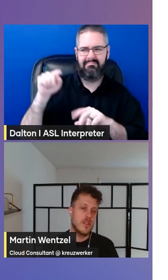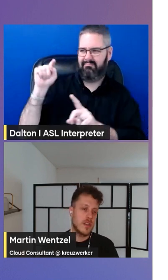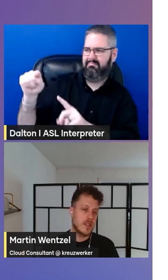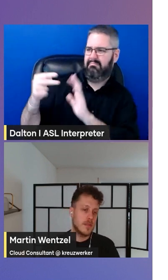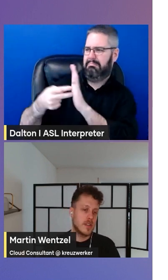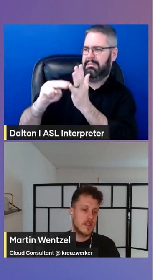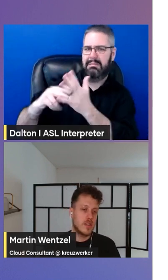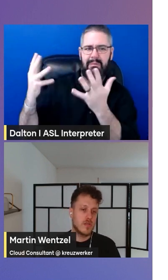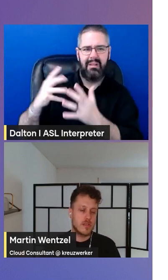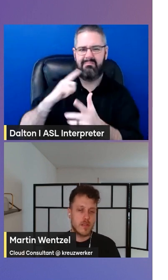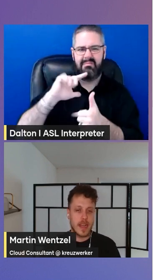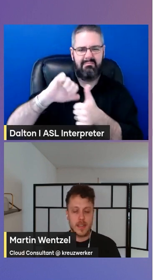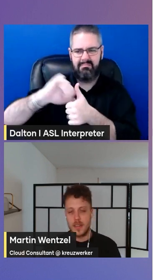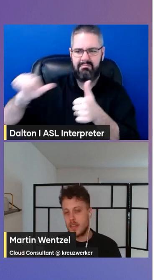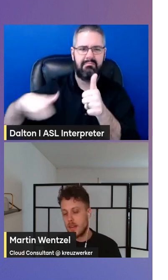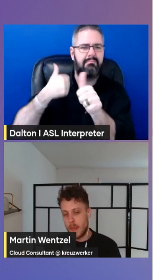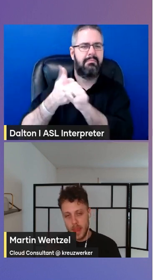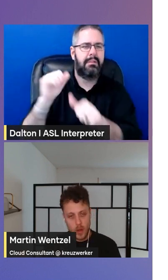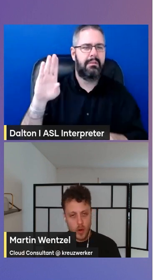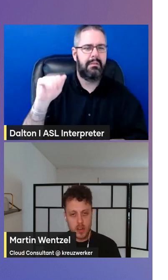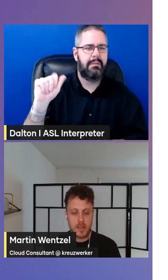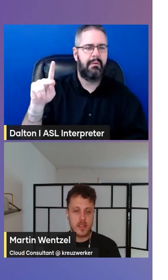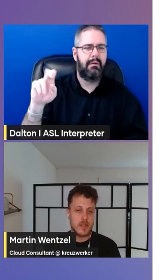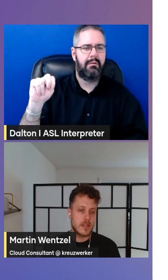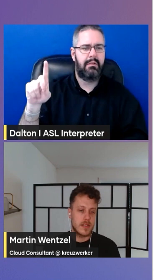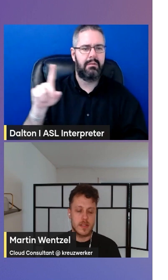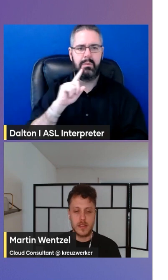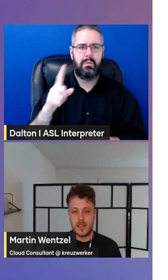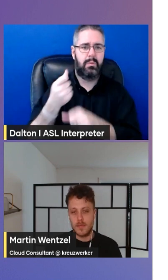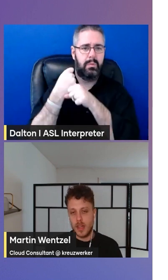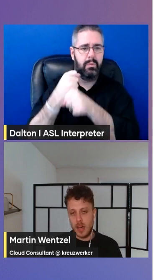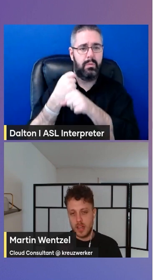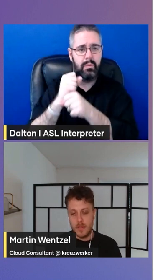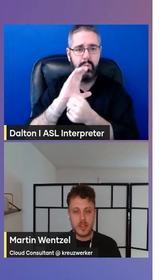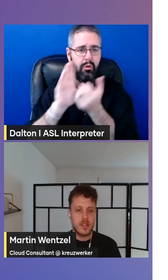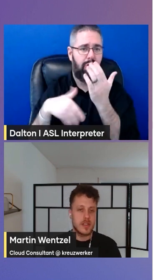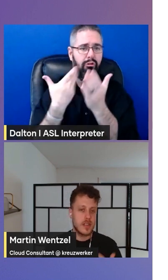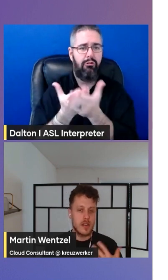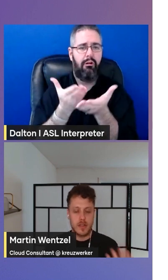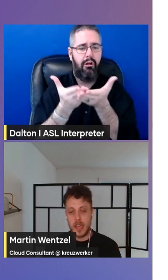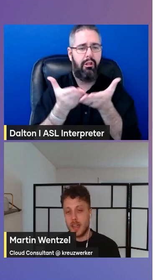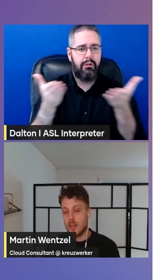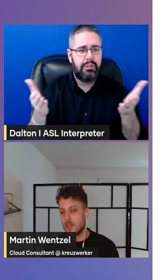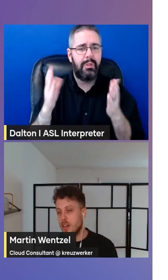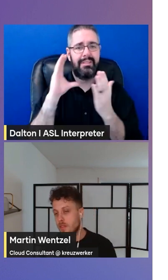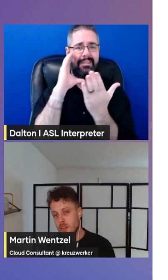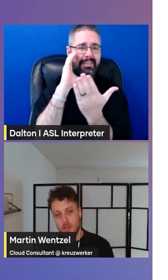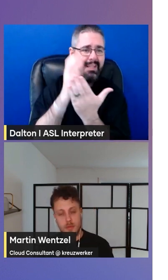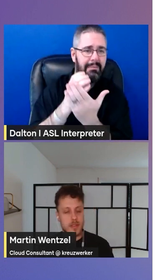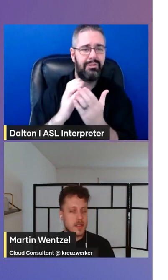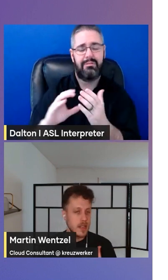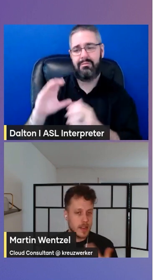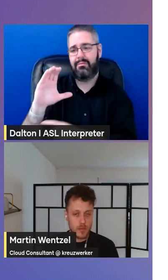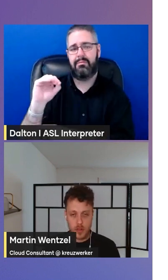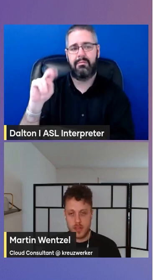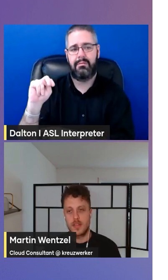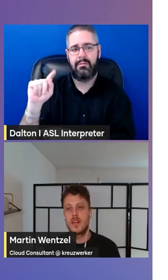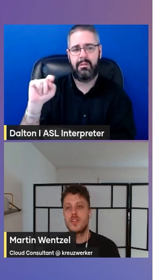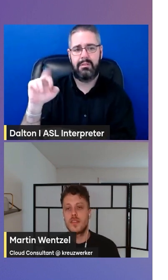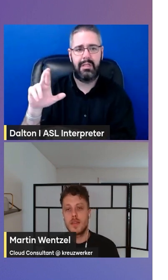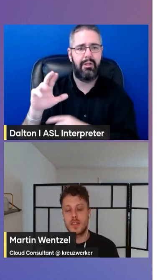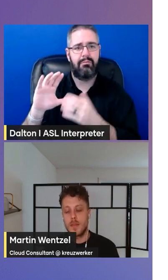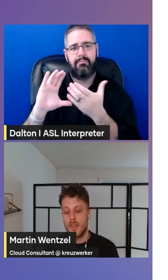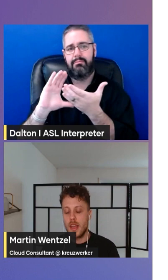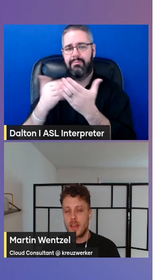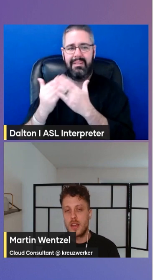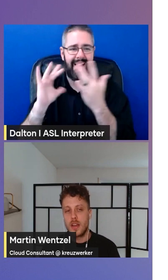to the Docker daemon to create all the resources, our images, our containers, our volumes, networks, you